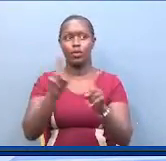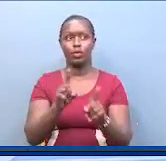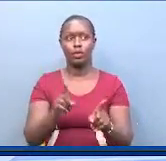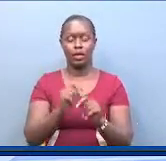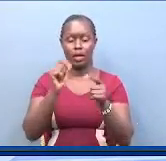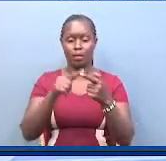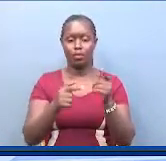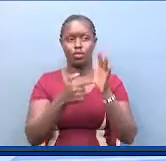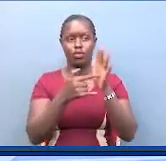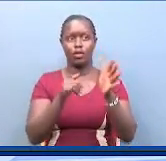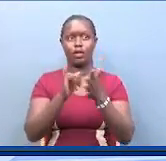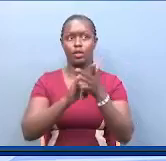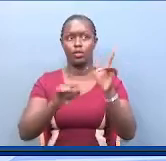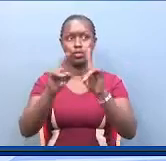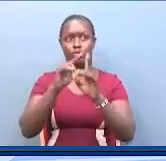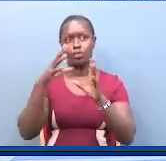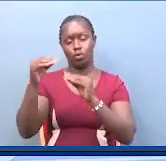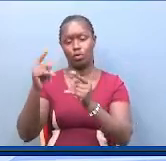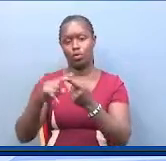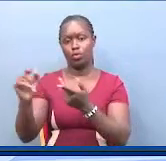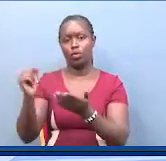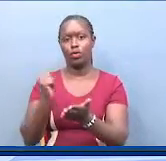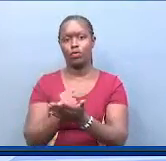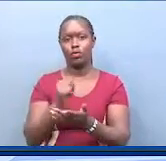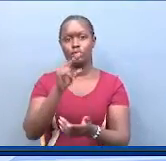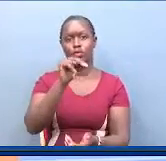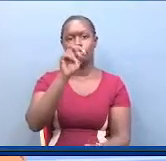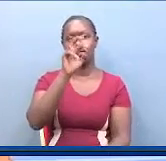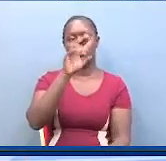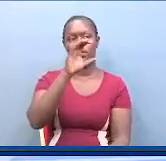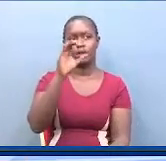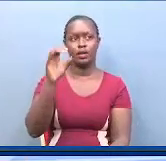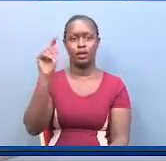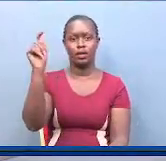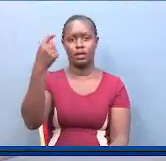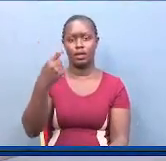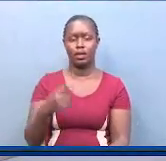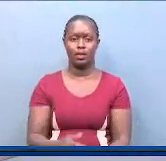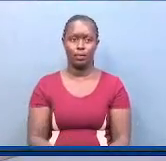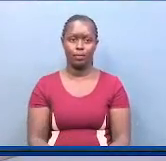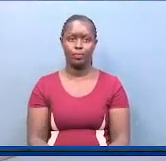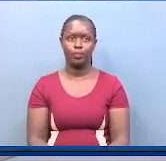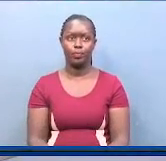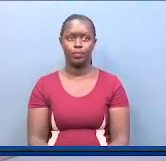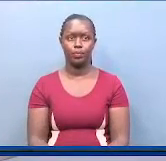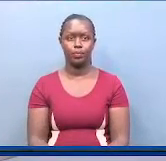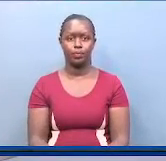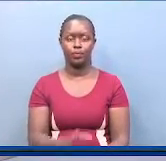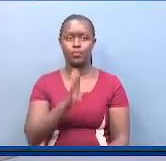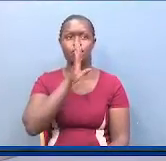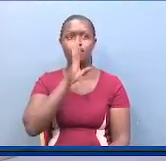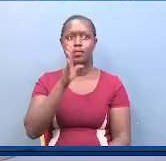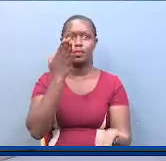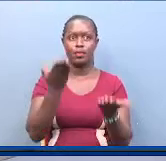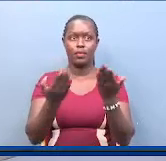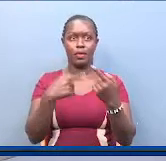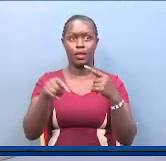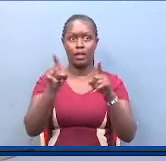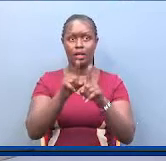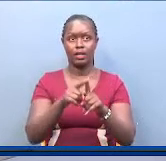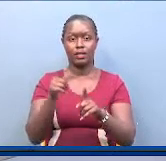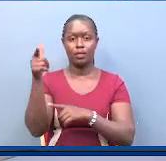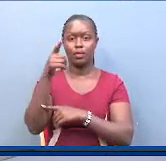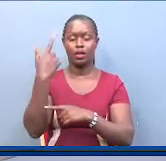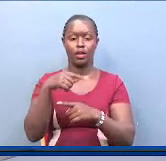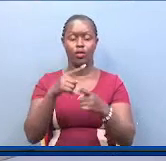shown going to the office of Na Kenya. This is very sad. To be fair to Martha Karua, because as a media, we